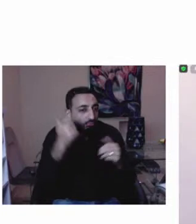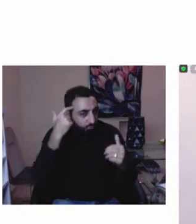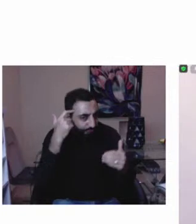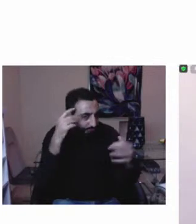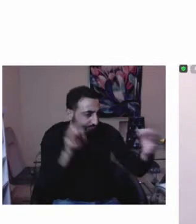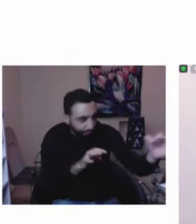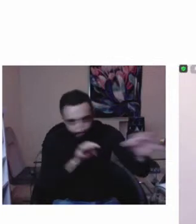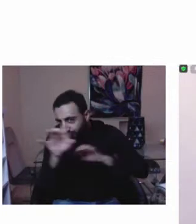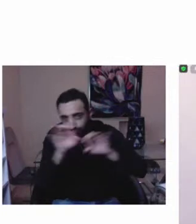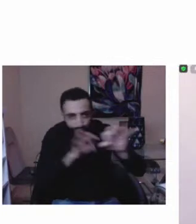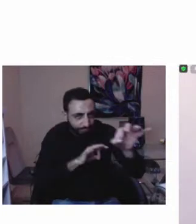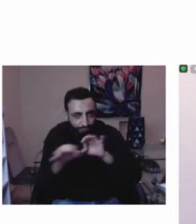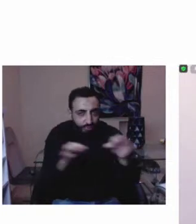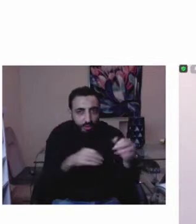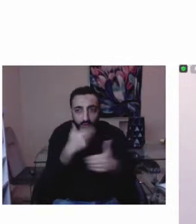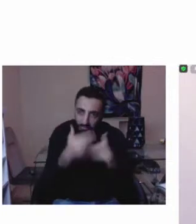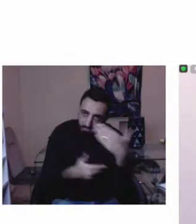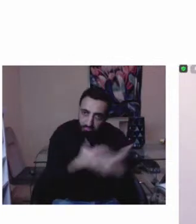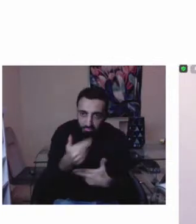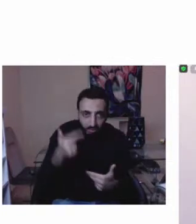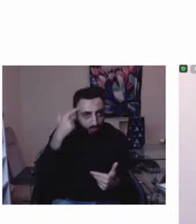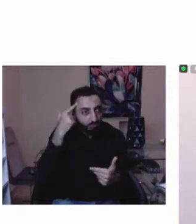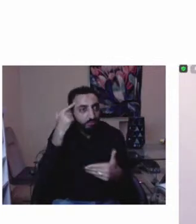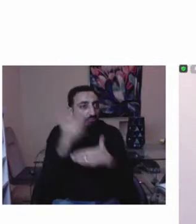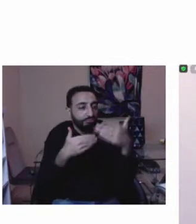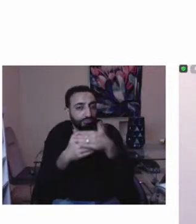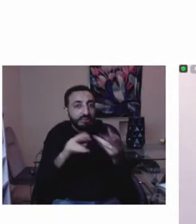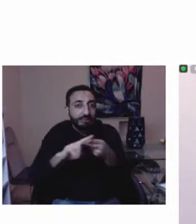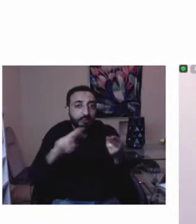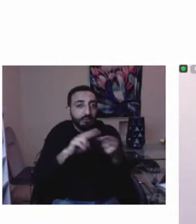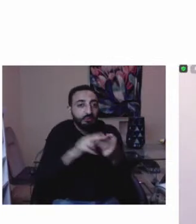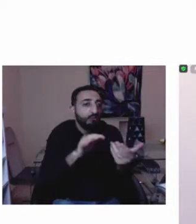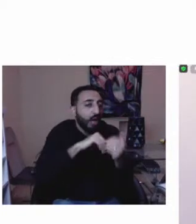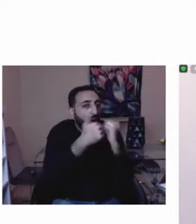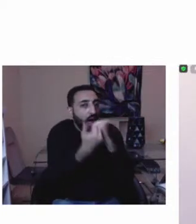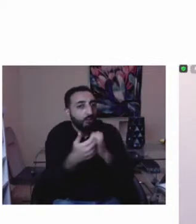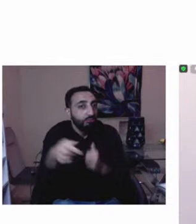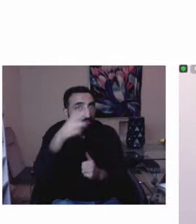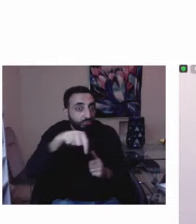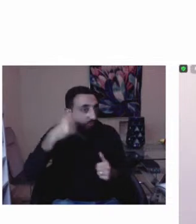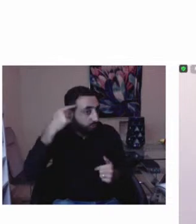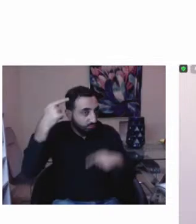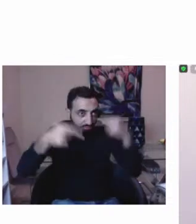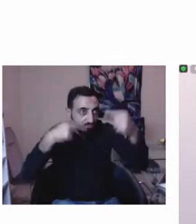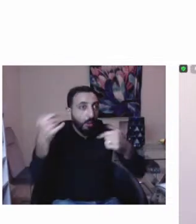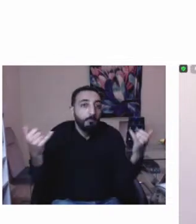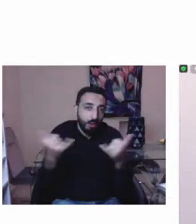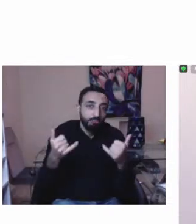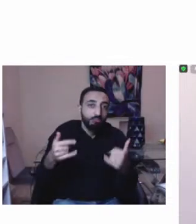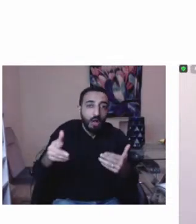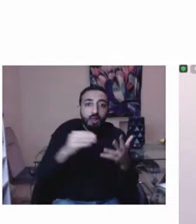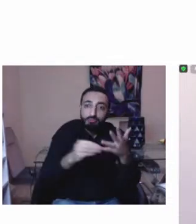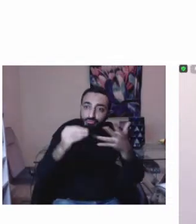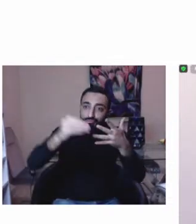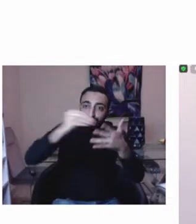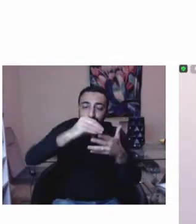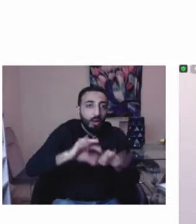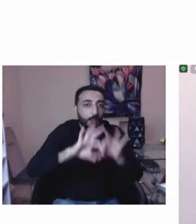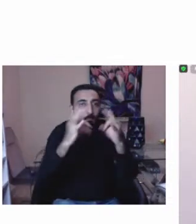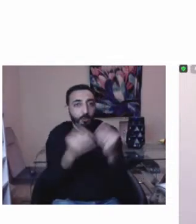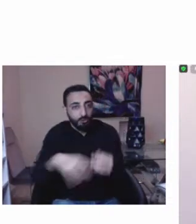people's positive and key role in the society, create spaces for inclusive decision-making,